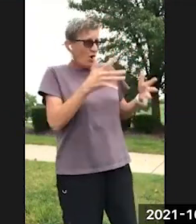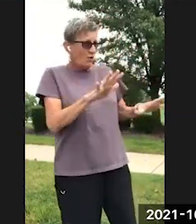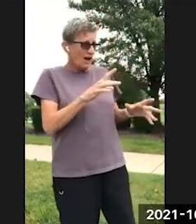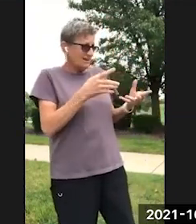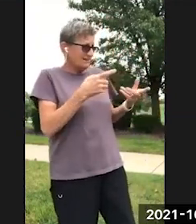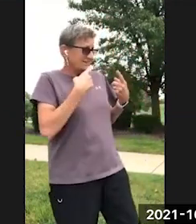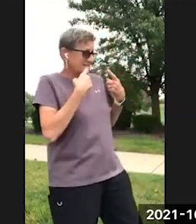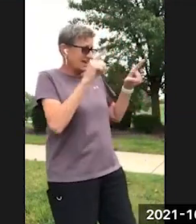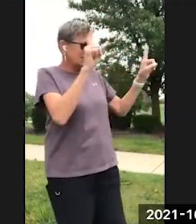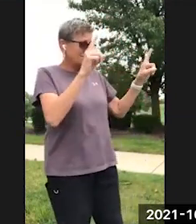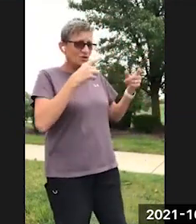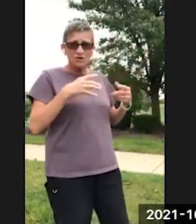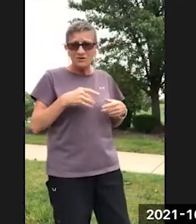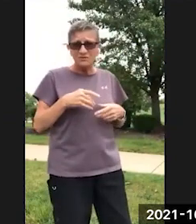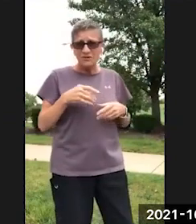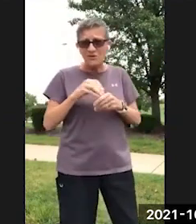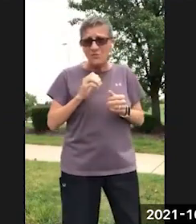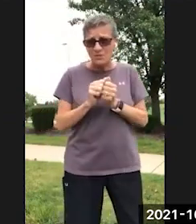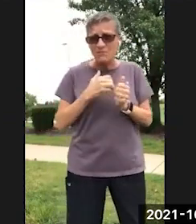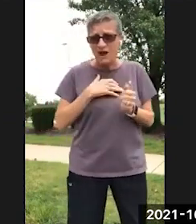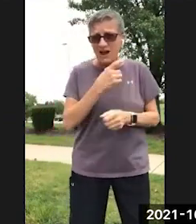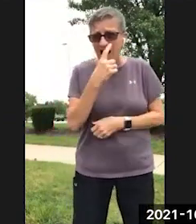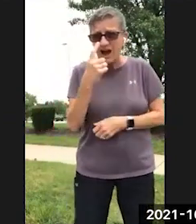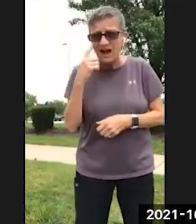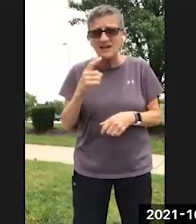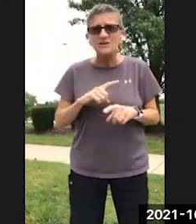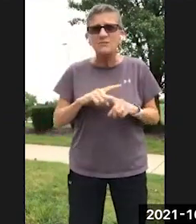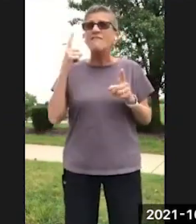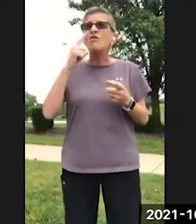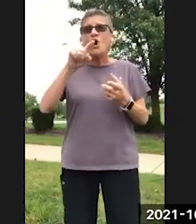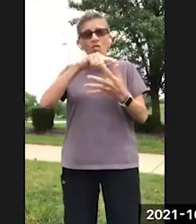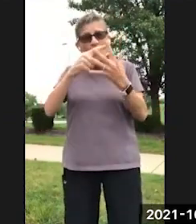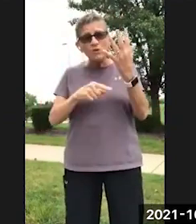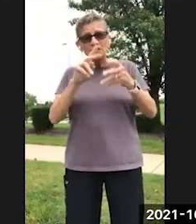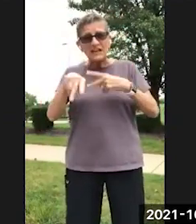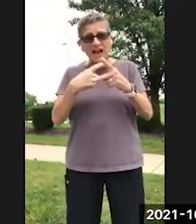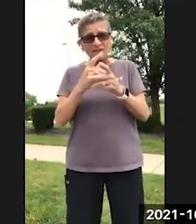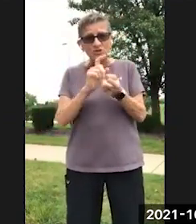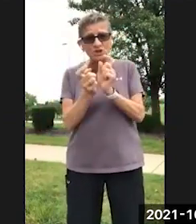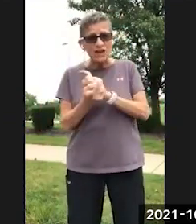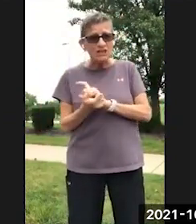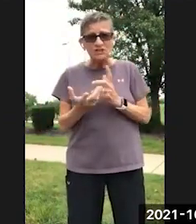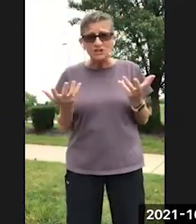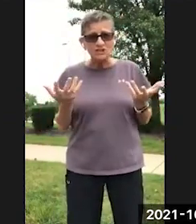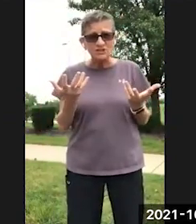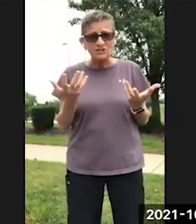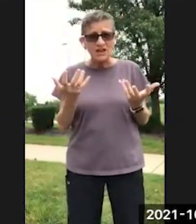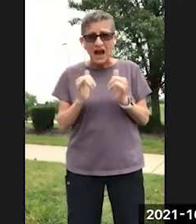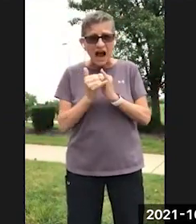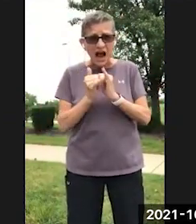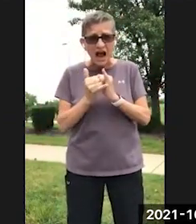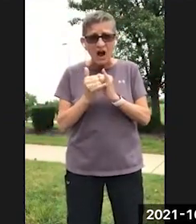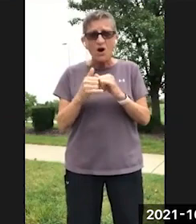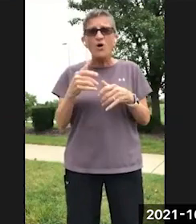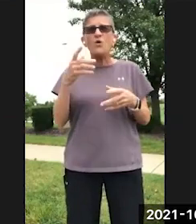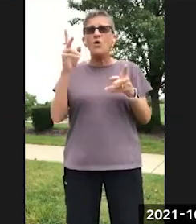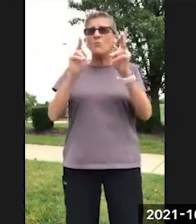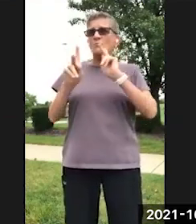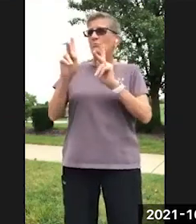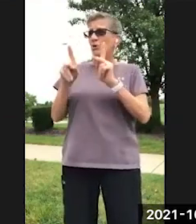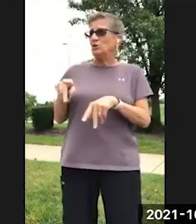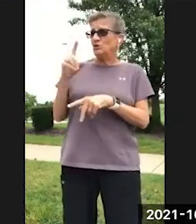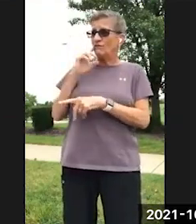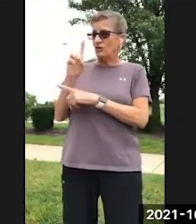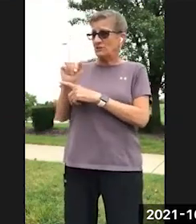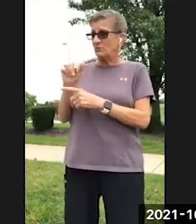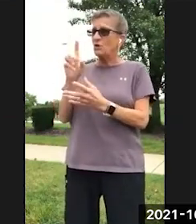eyes. For these changes to be made, whose job is it really? Is it an individual with a disability's job to stand up for